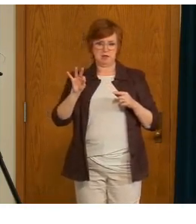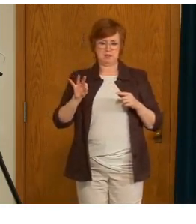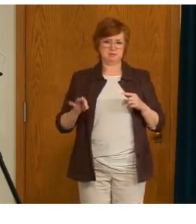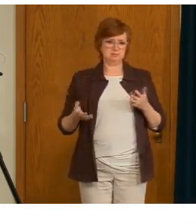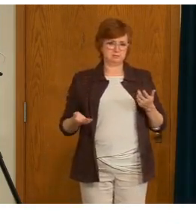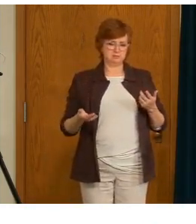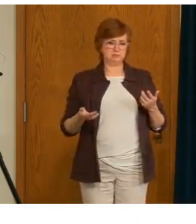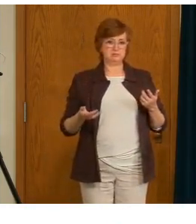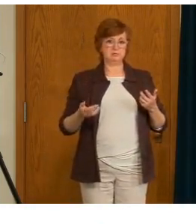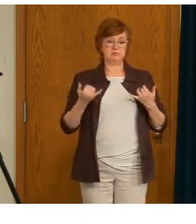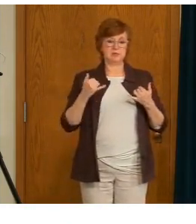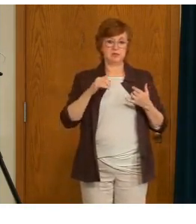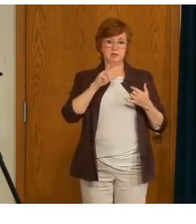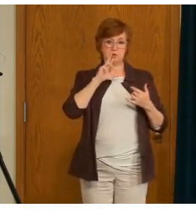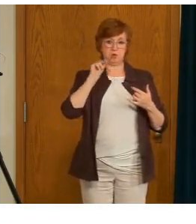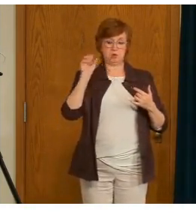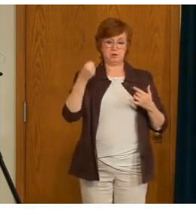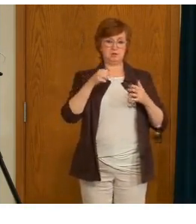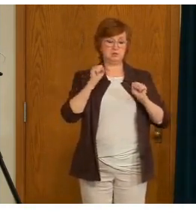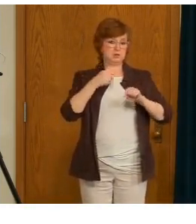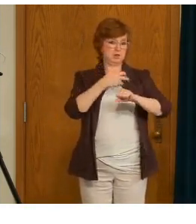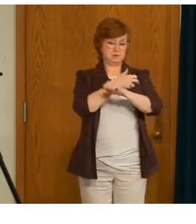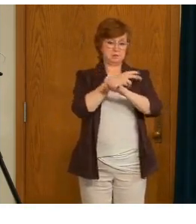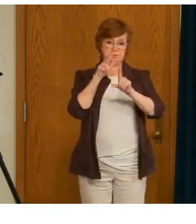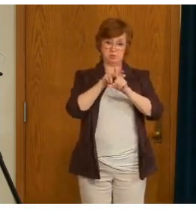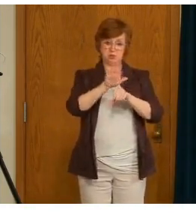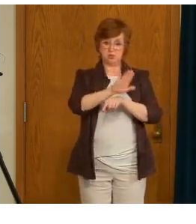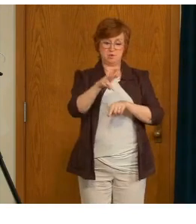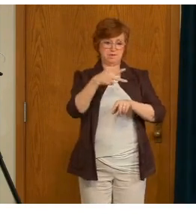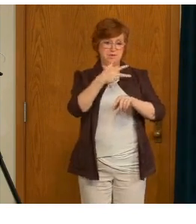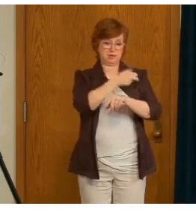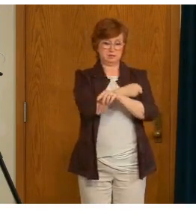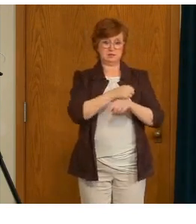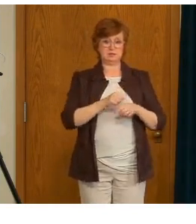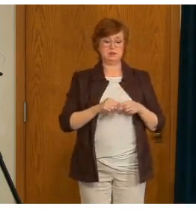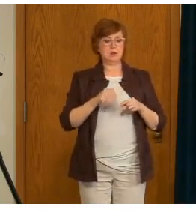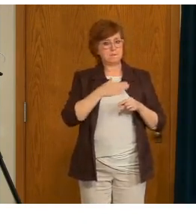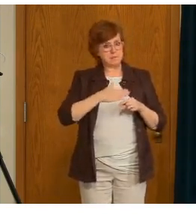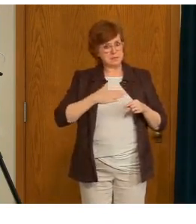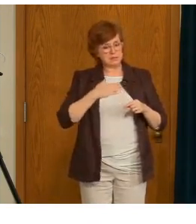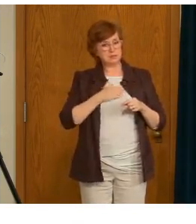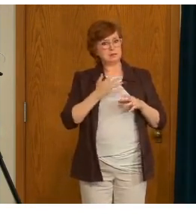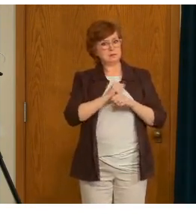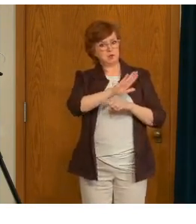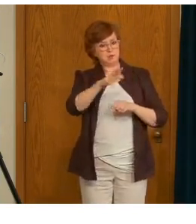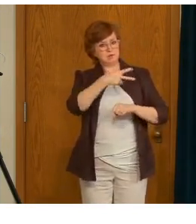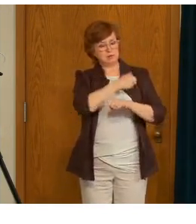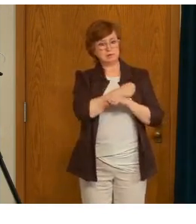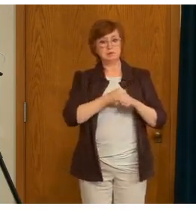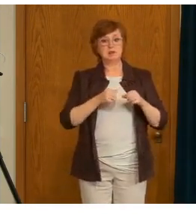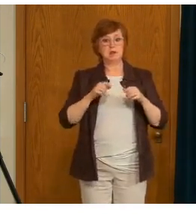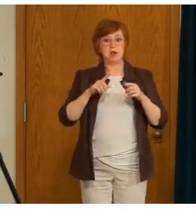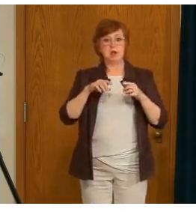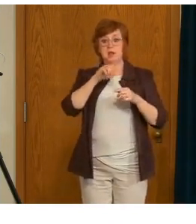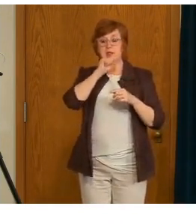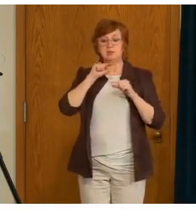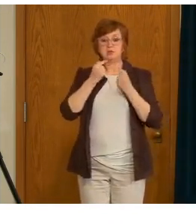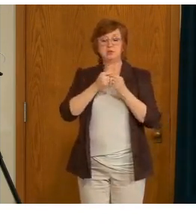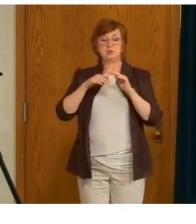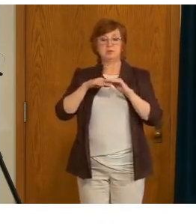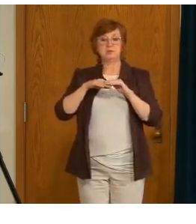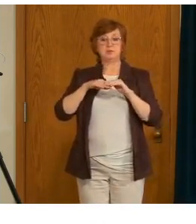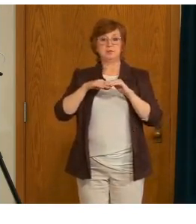book vaccines. So please roll up your sleeve, get vaccinated. And then once it's open to people younger than 30, don't delay,